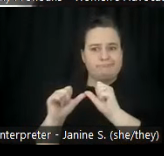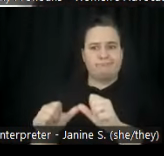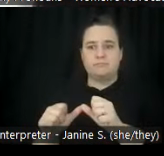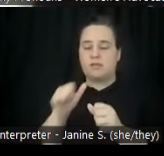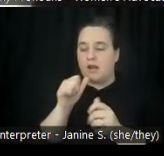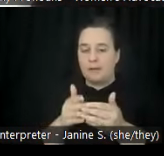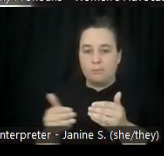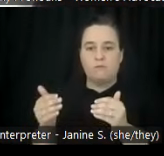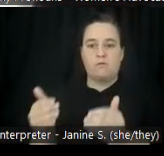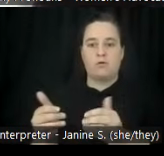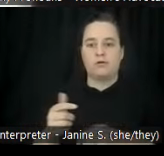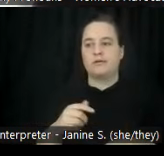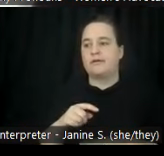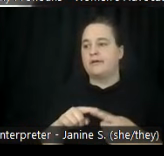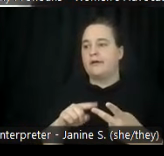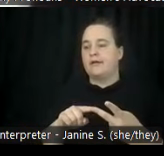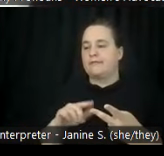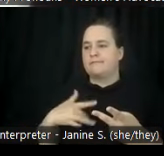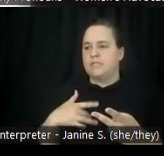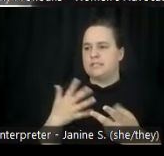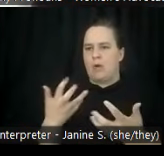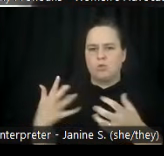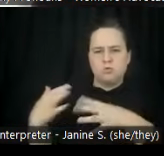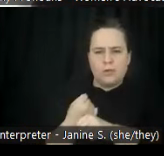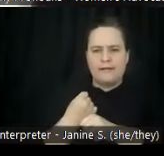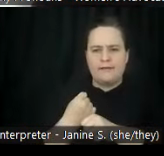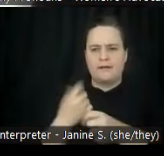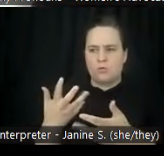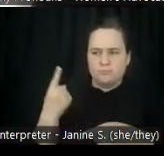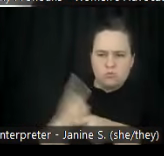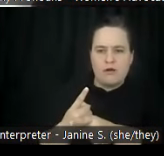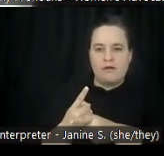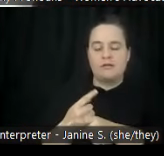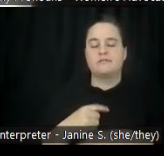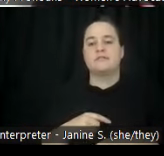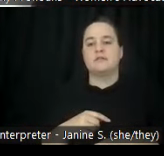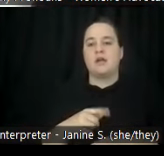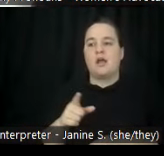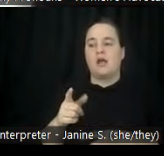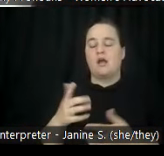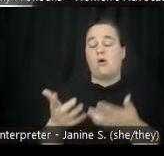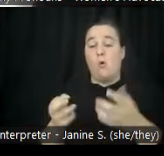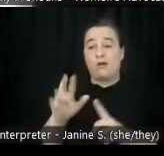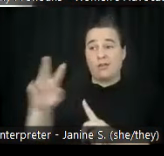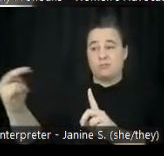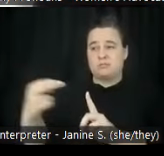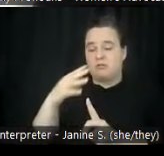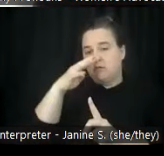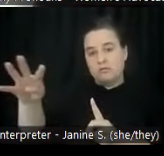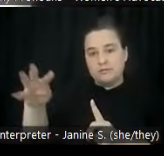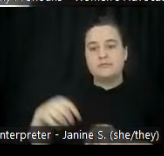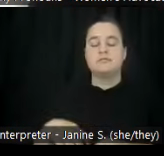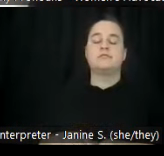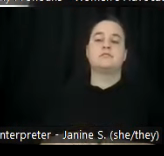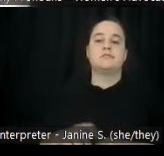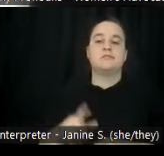include the desire to win or be right. And it might include being closed off to the other person's viewpoints.